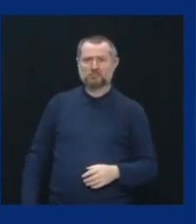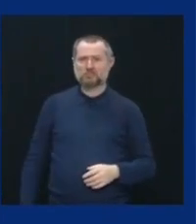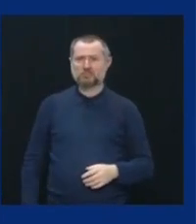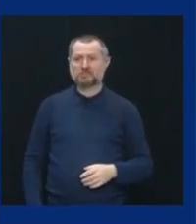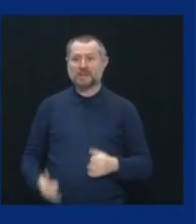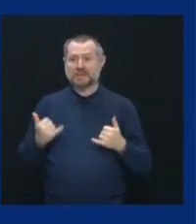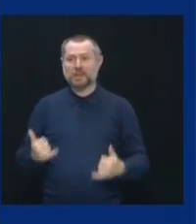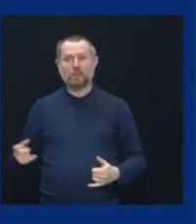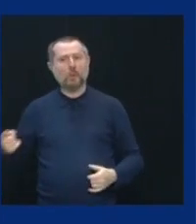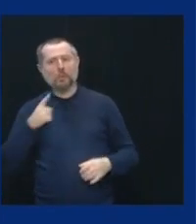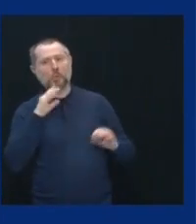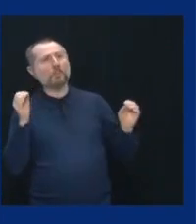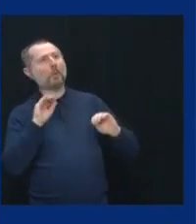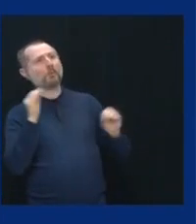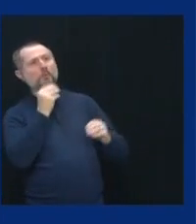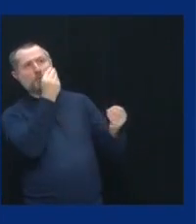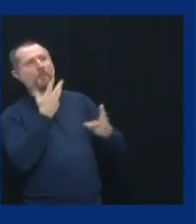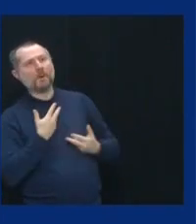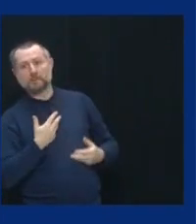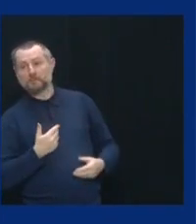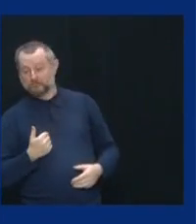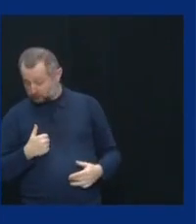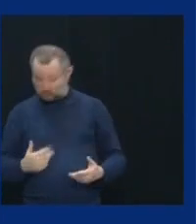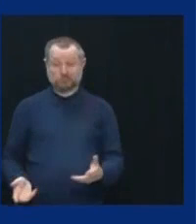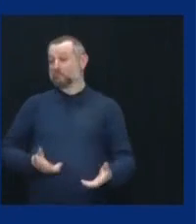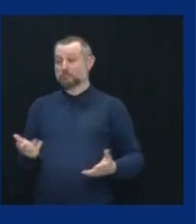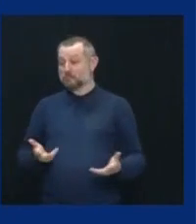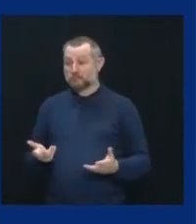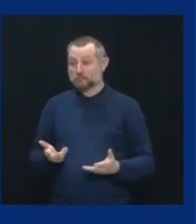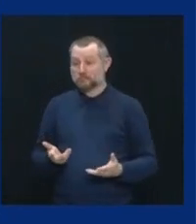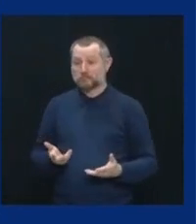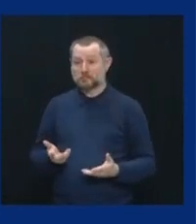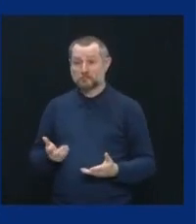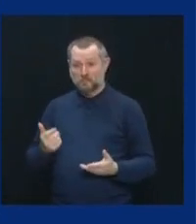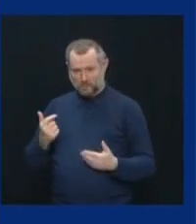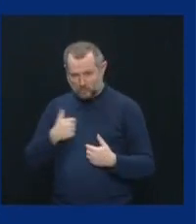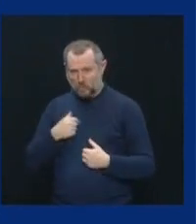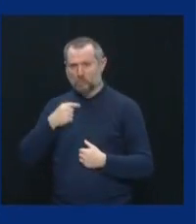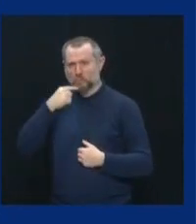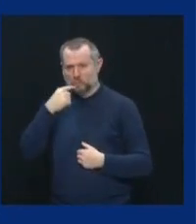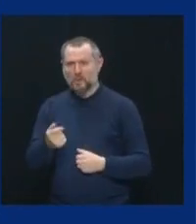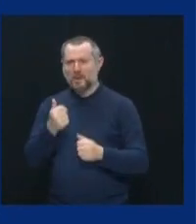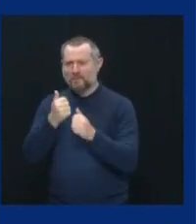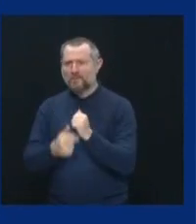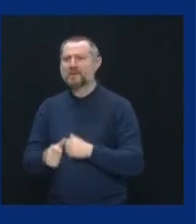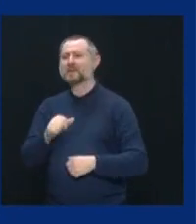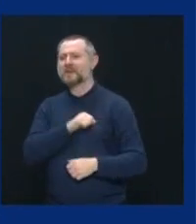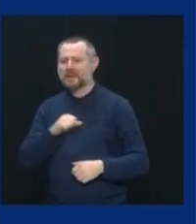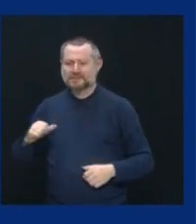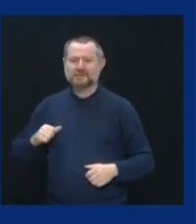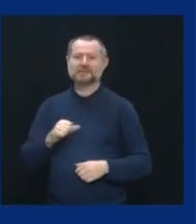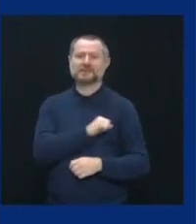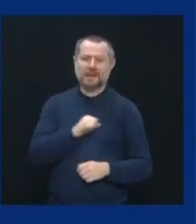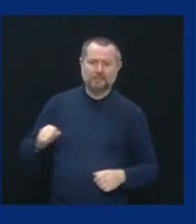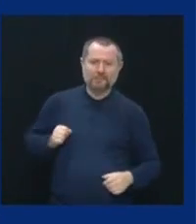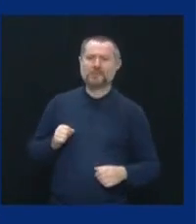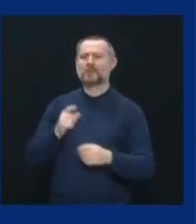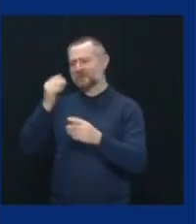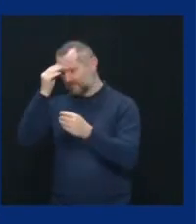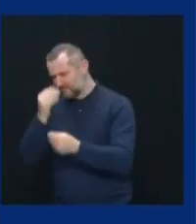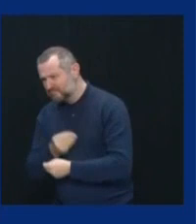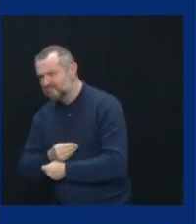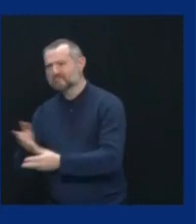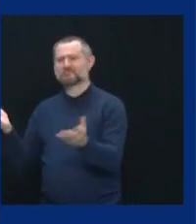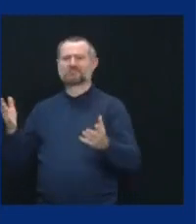that. I understand. We did tell the houses, and I'm sure there was a